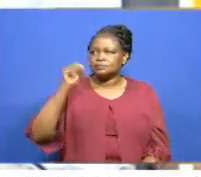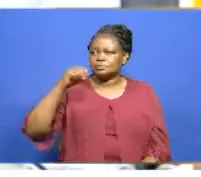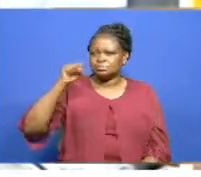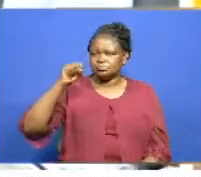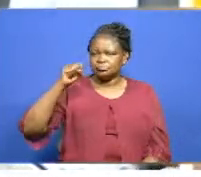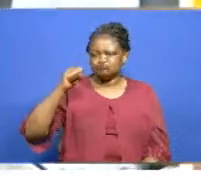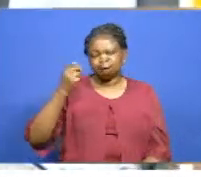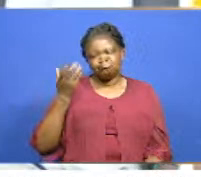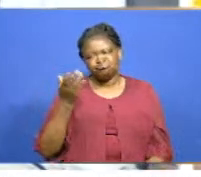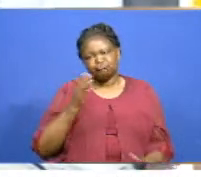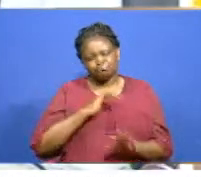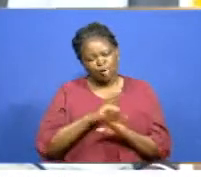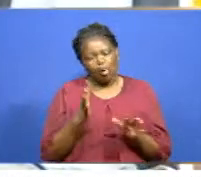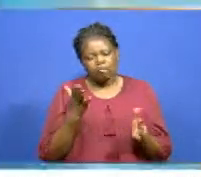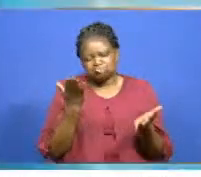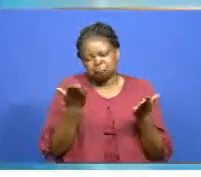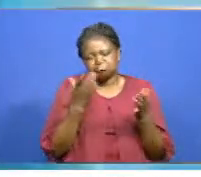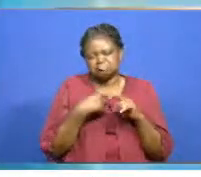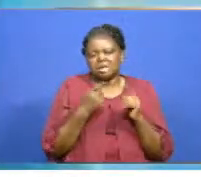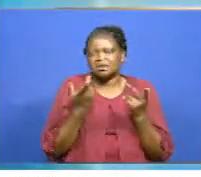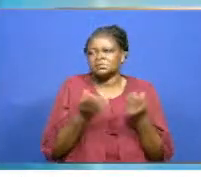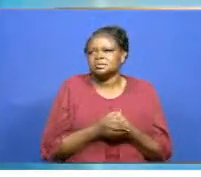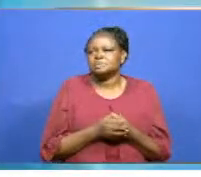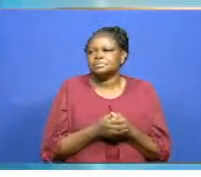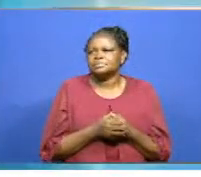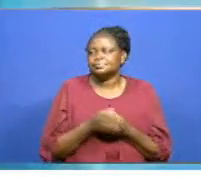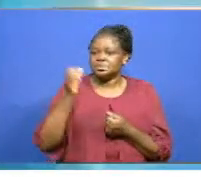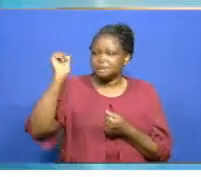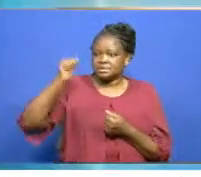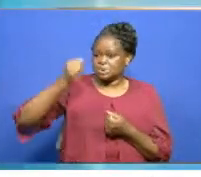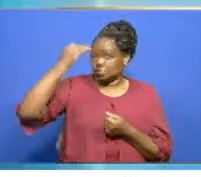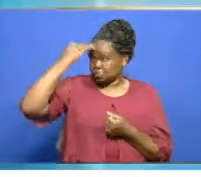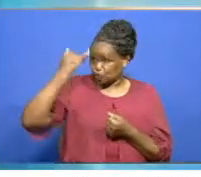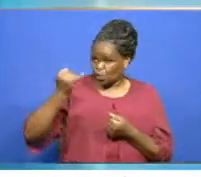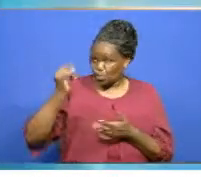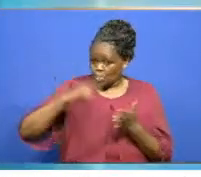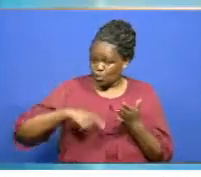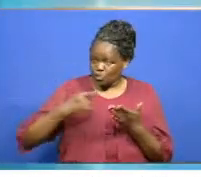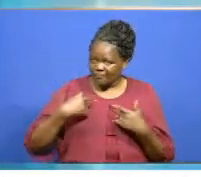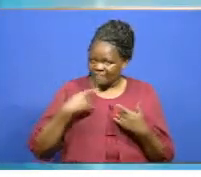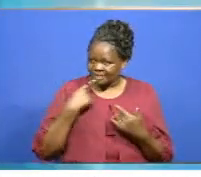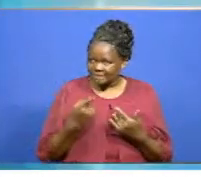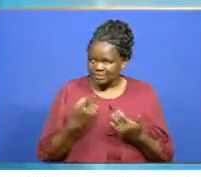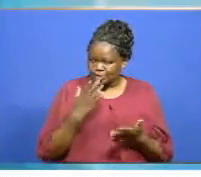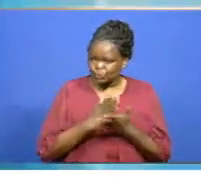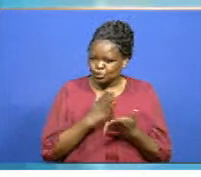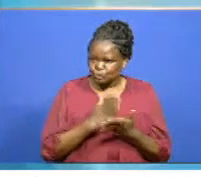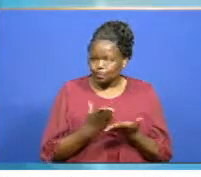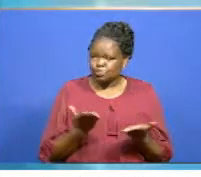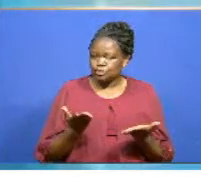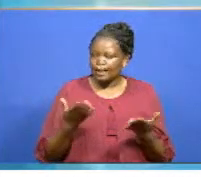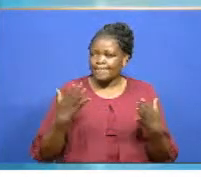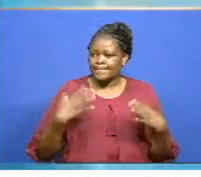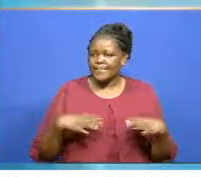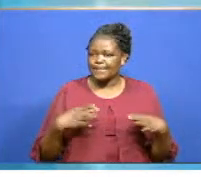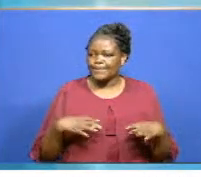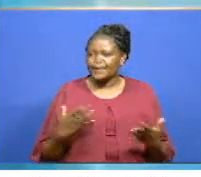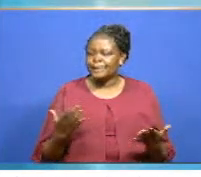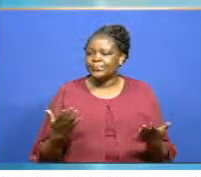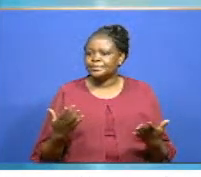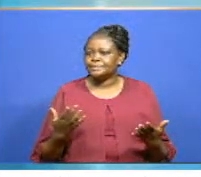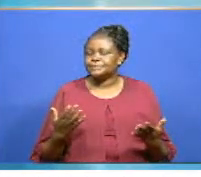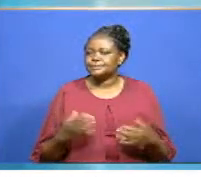Yes or no? But it is yes because of what you have said. Practically, people look at